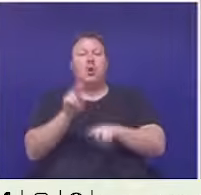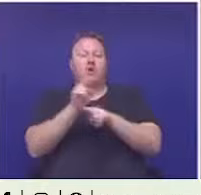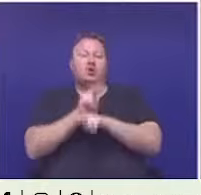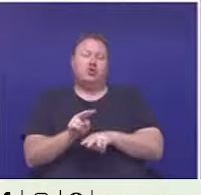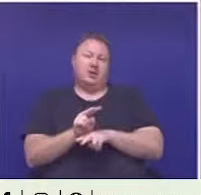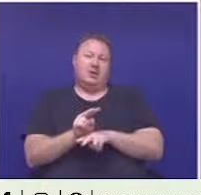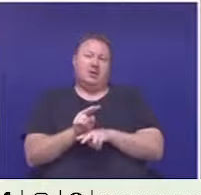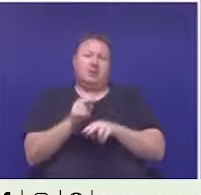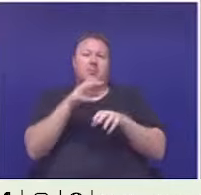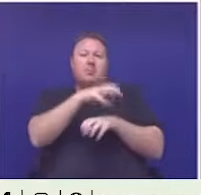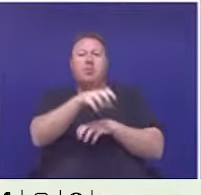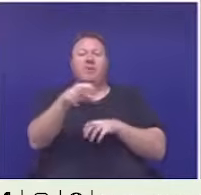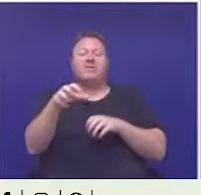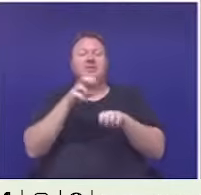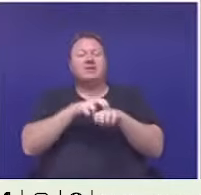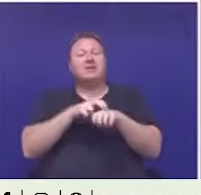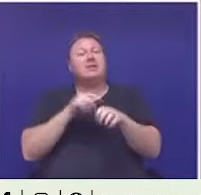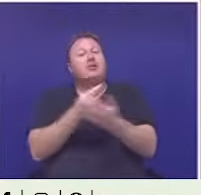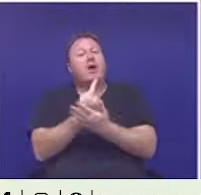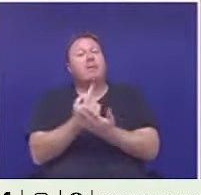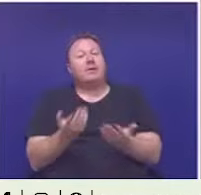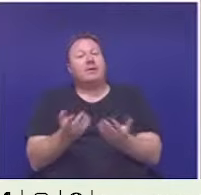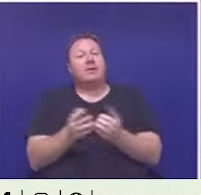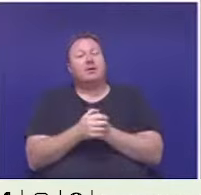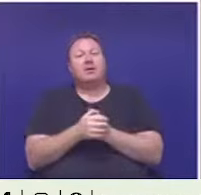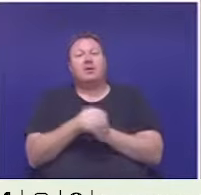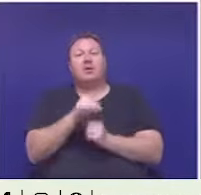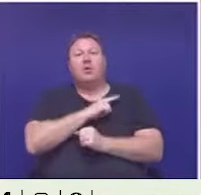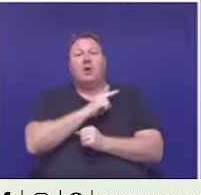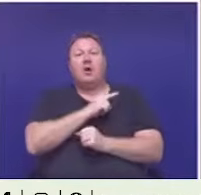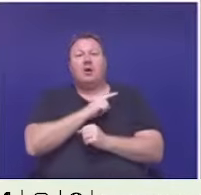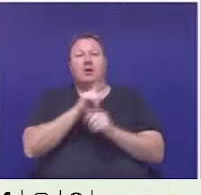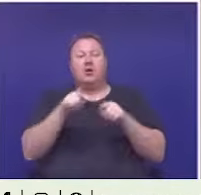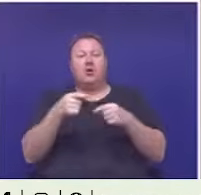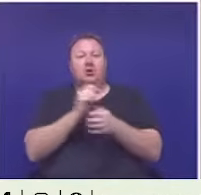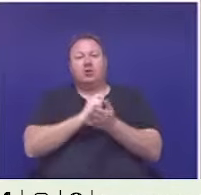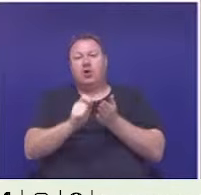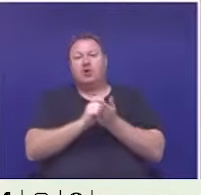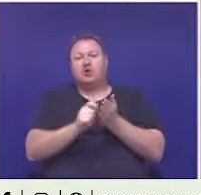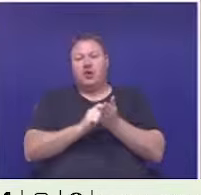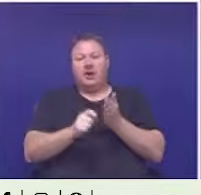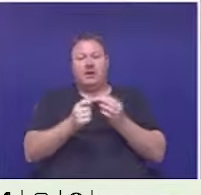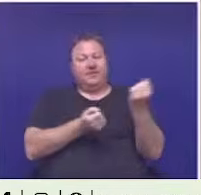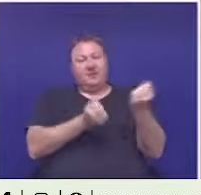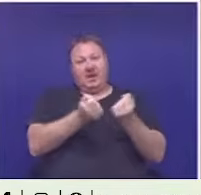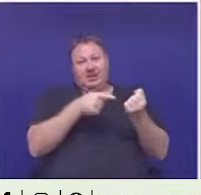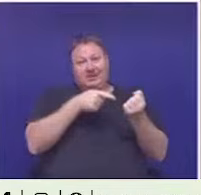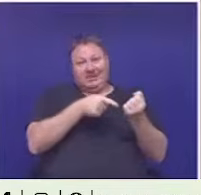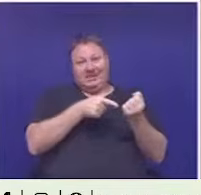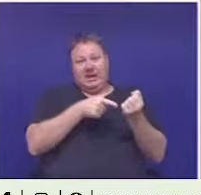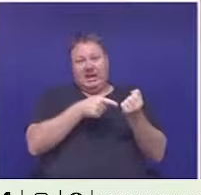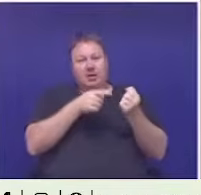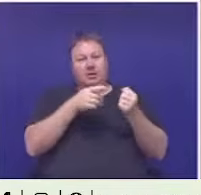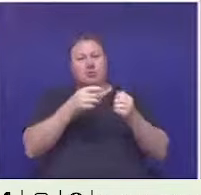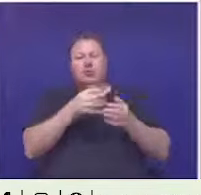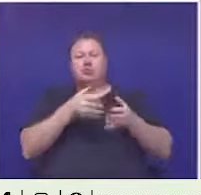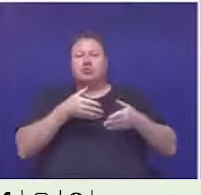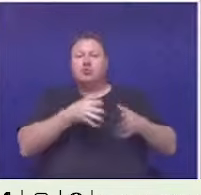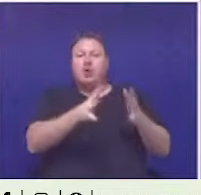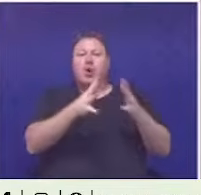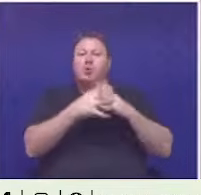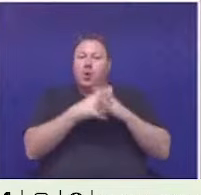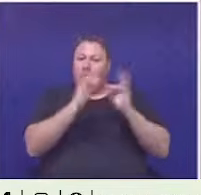side of provinces needs to happen, because it cannot be that you contracted on a particular vehicle that is roadworthy, that is